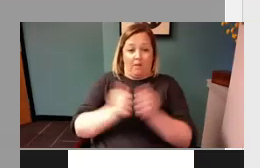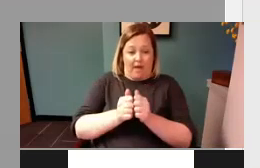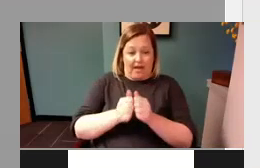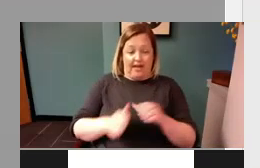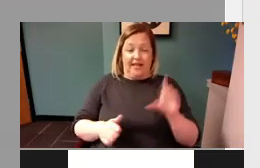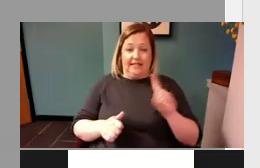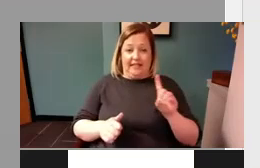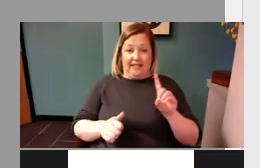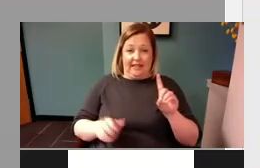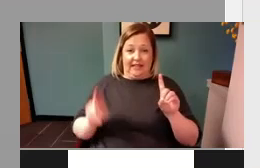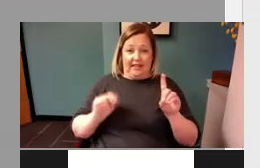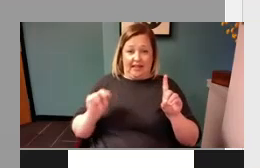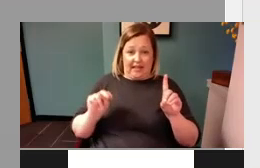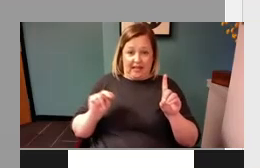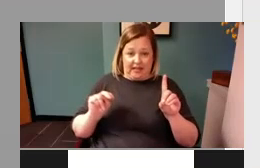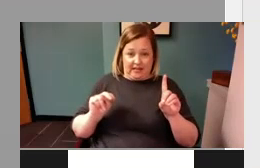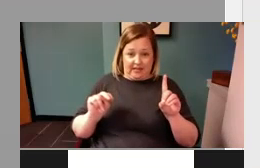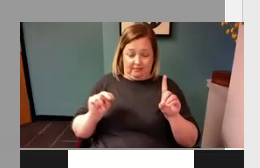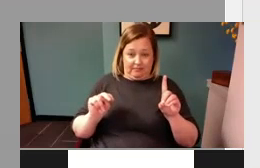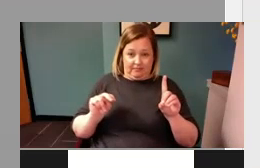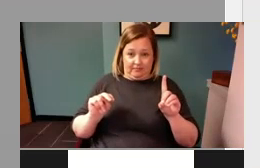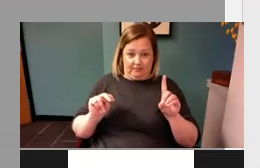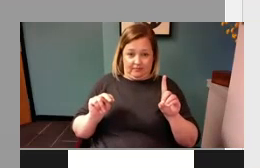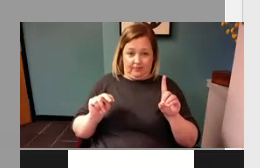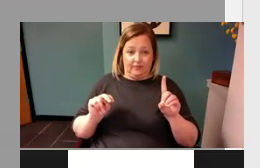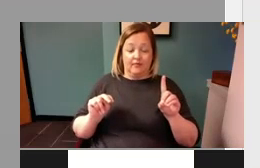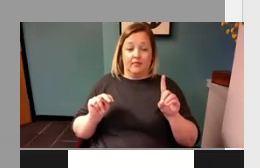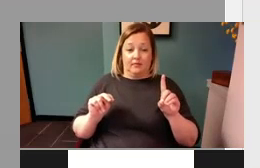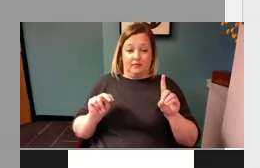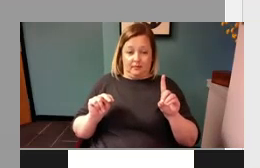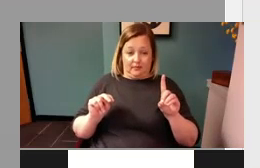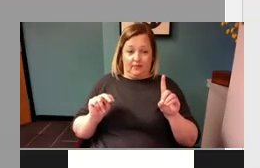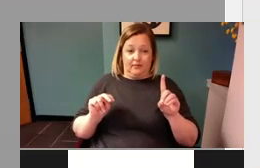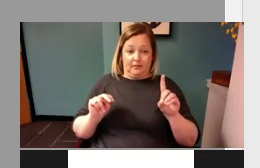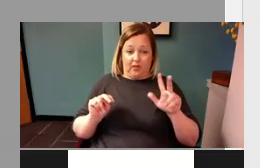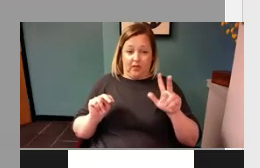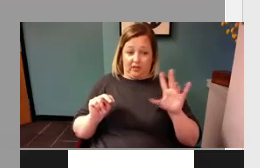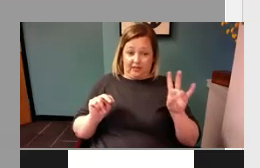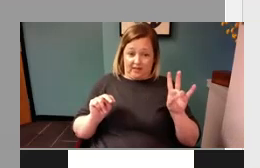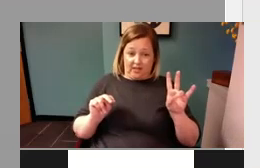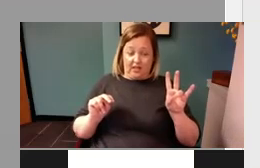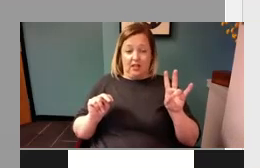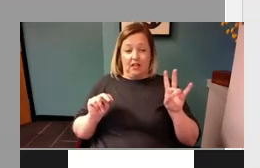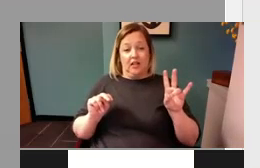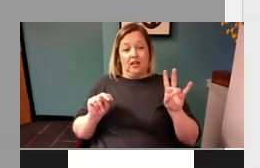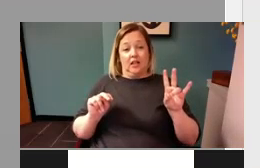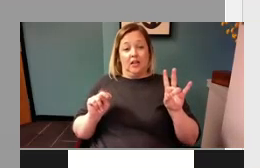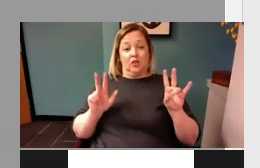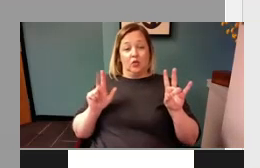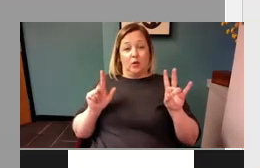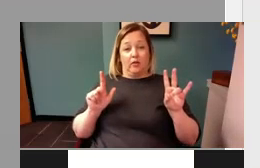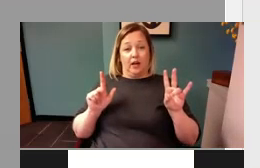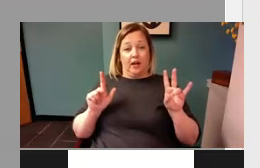and 37. That gets combined into a singular root node that gets the value of 60. And that basically, let's call it